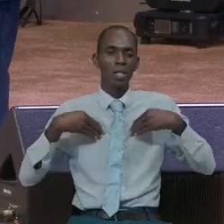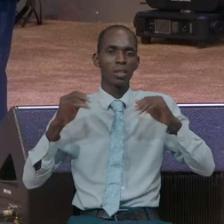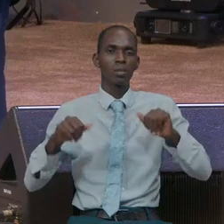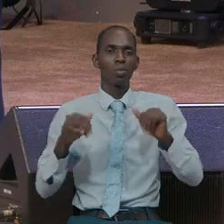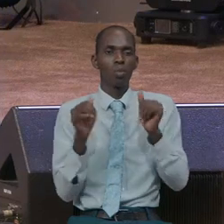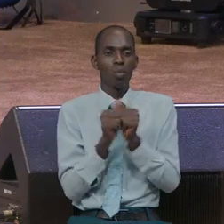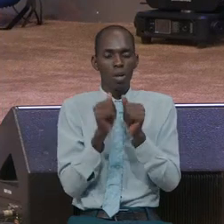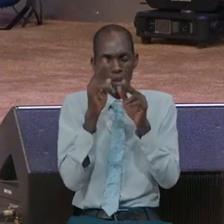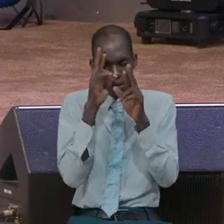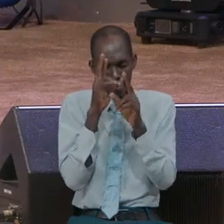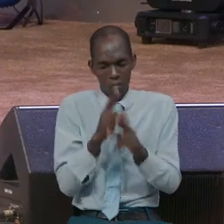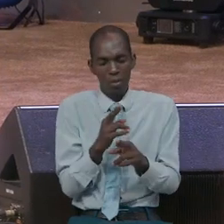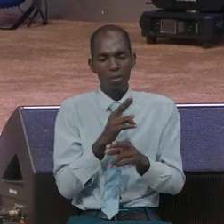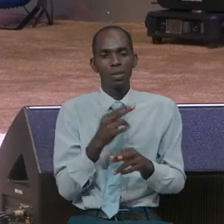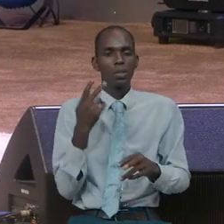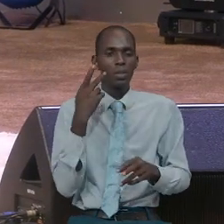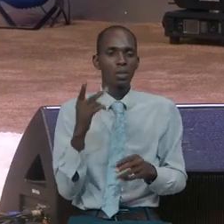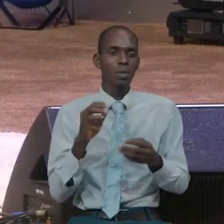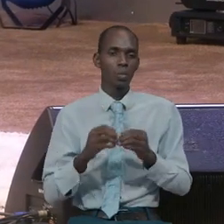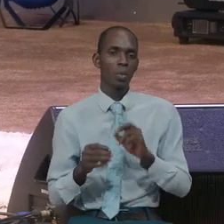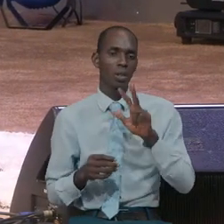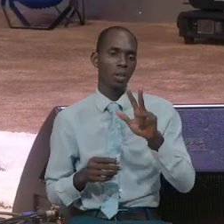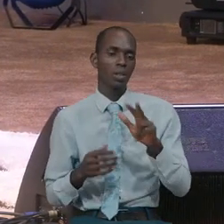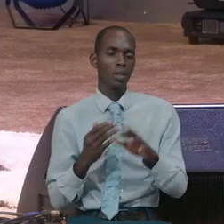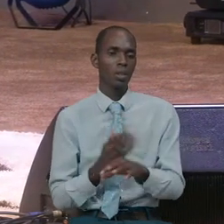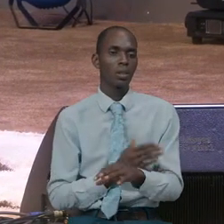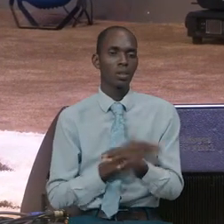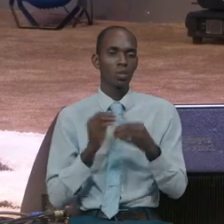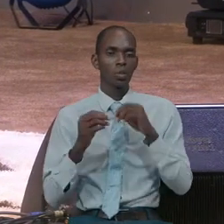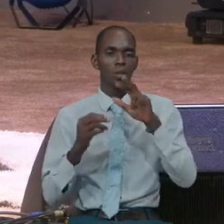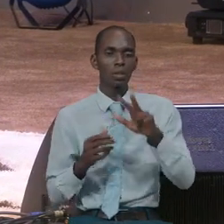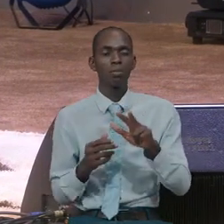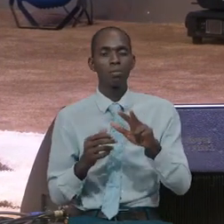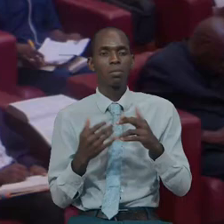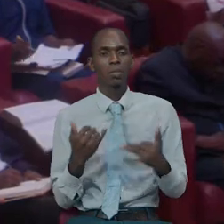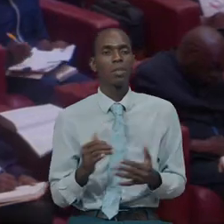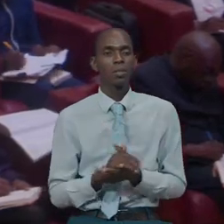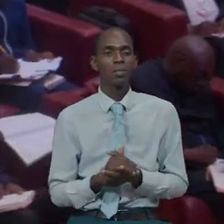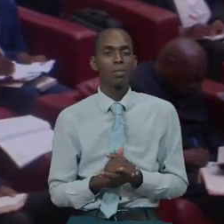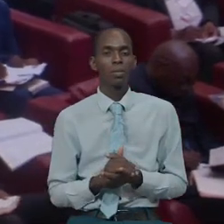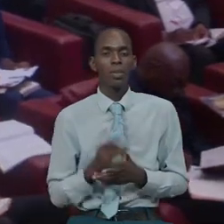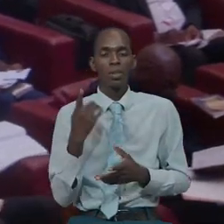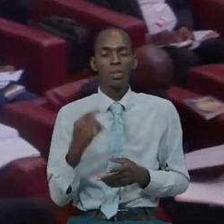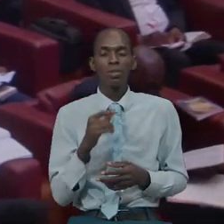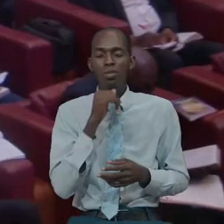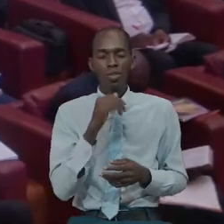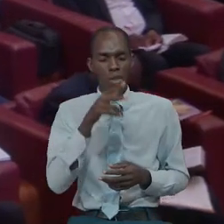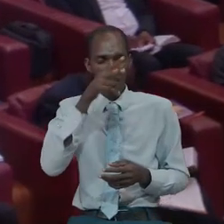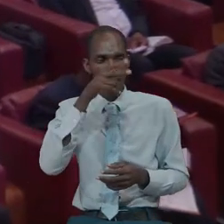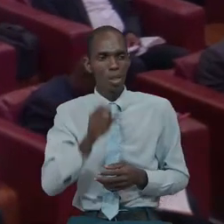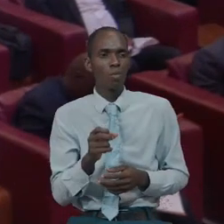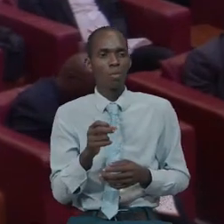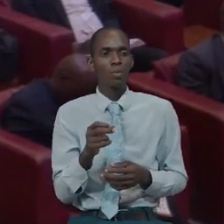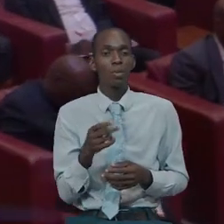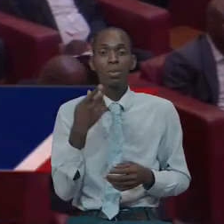reverence and godly fear. We're looking at number three here. Number three, we're looking at the incorruptibility of